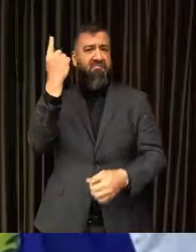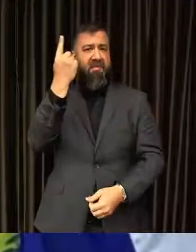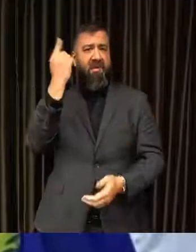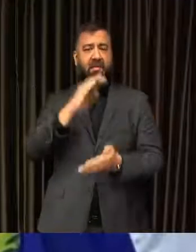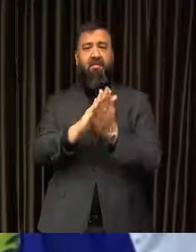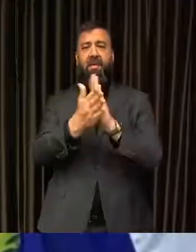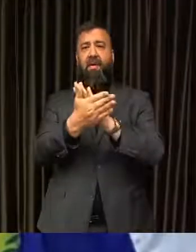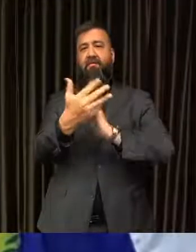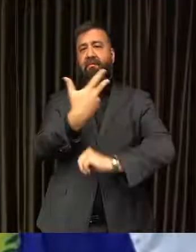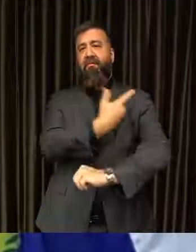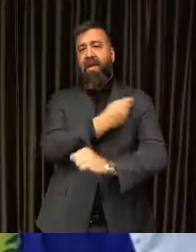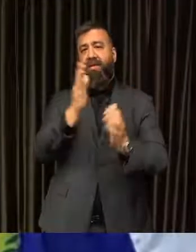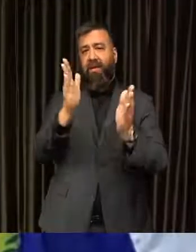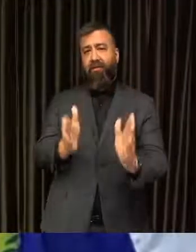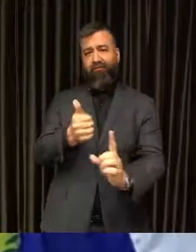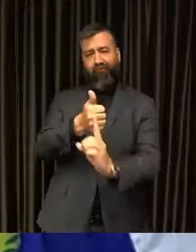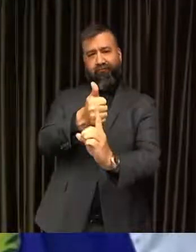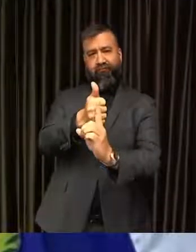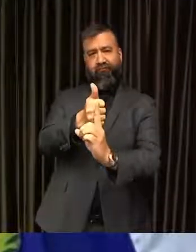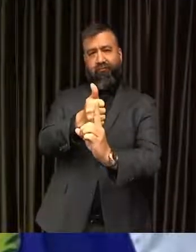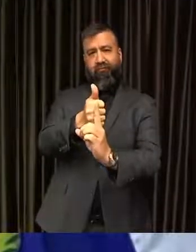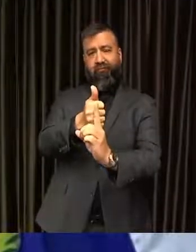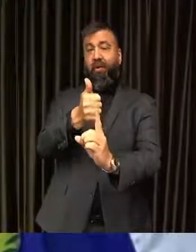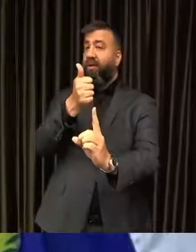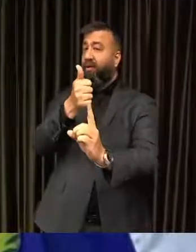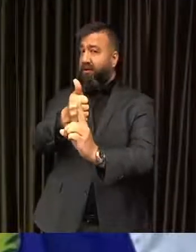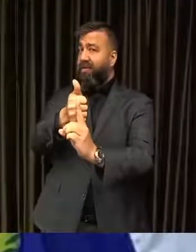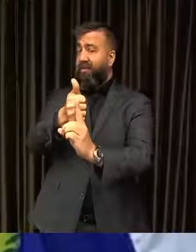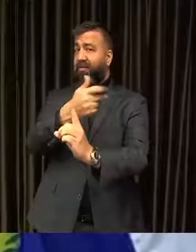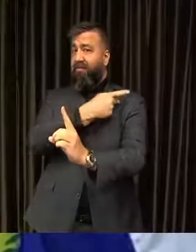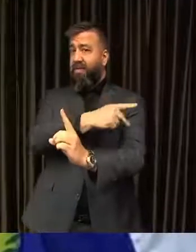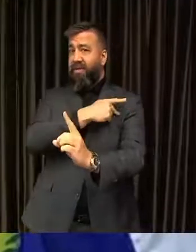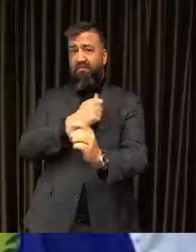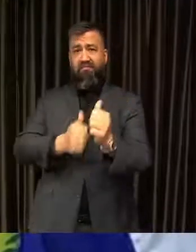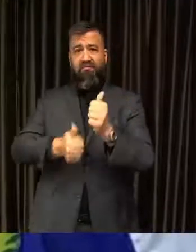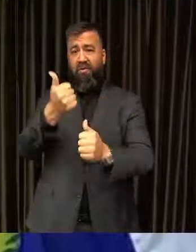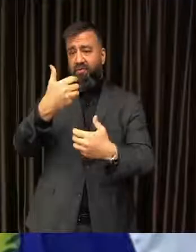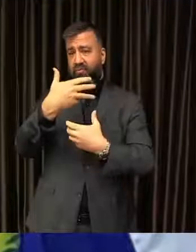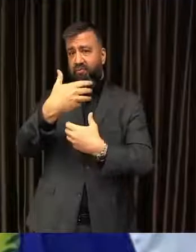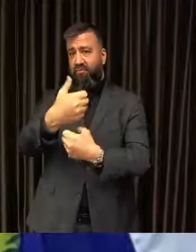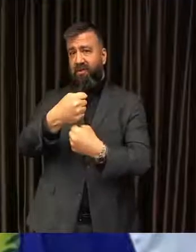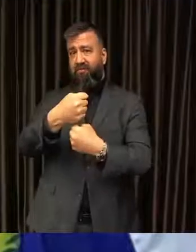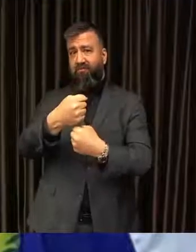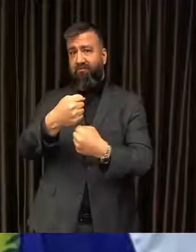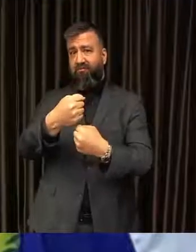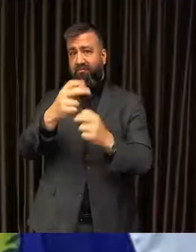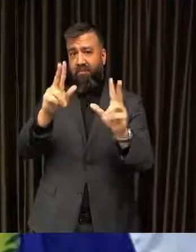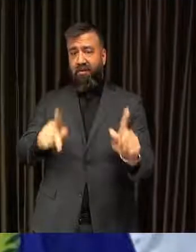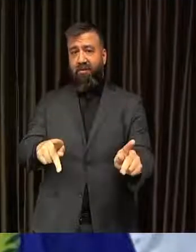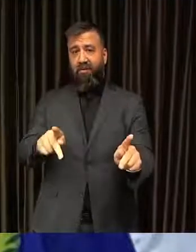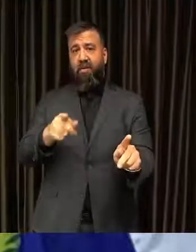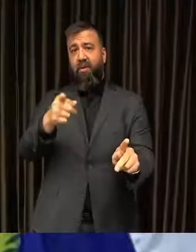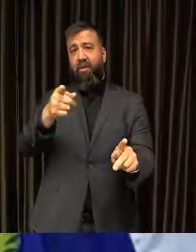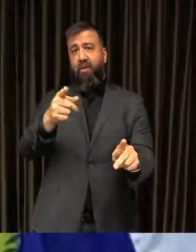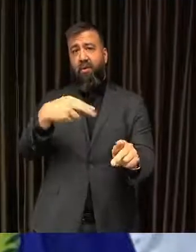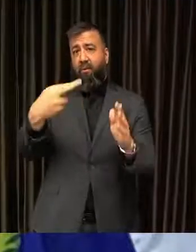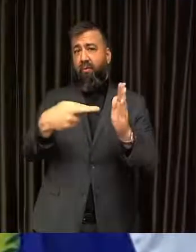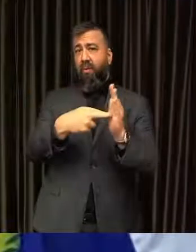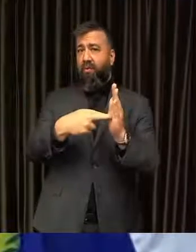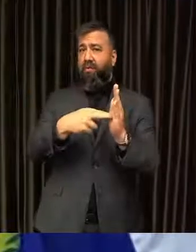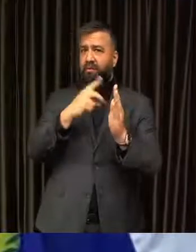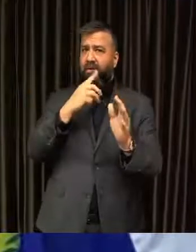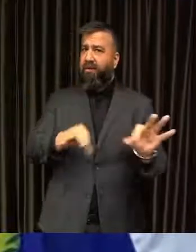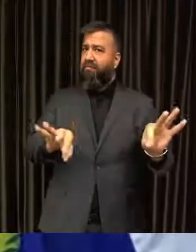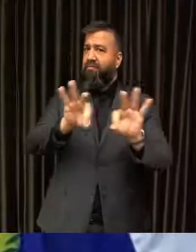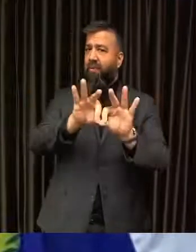vaccinator. As a patient's most trusted source of information on vaccines, you play a critical role in helping build confidence